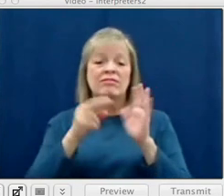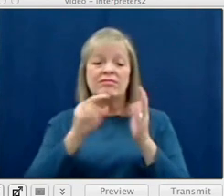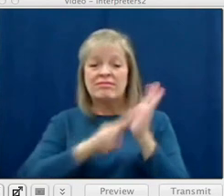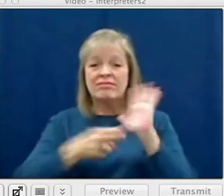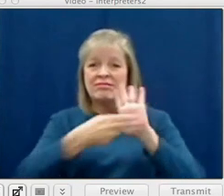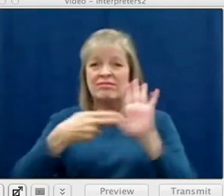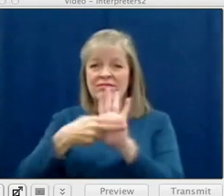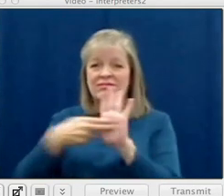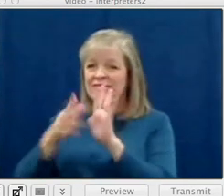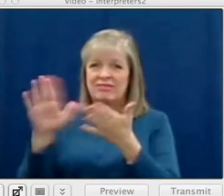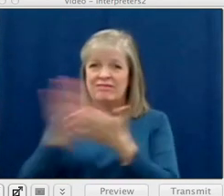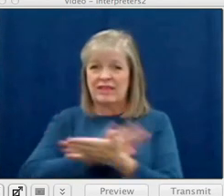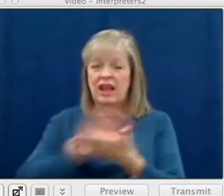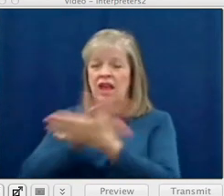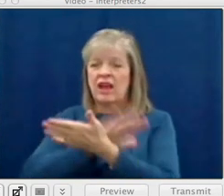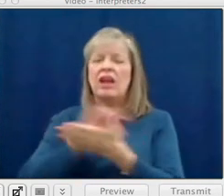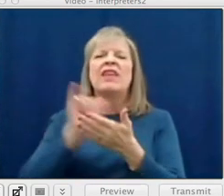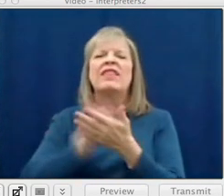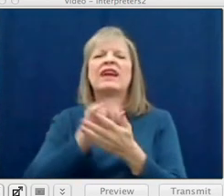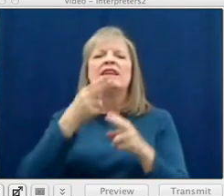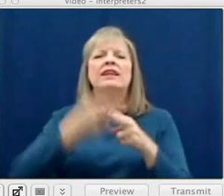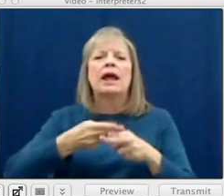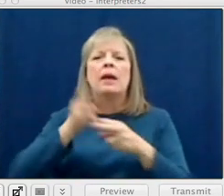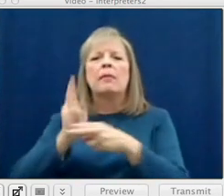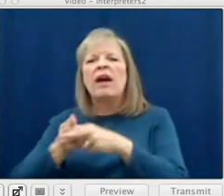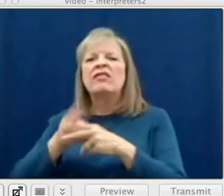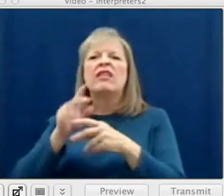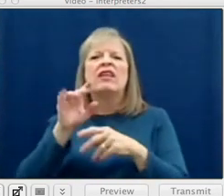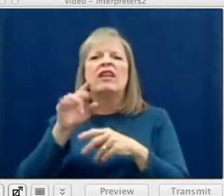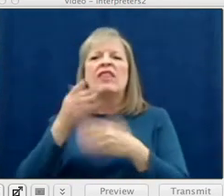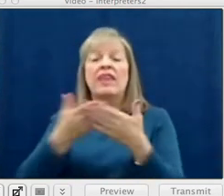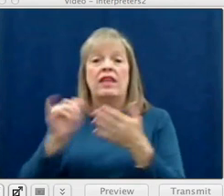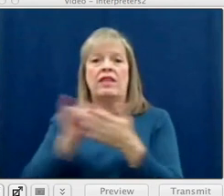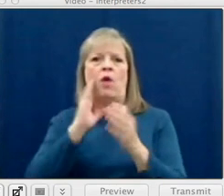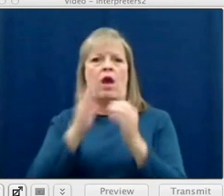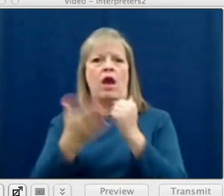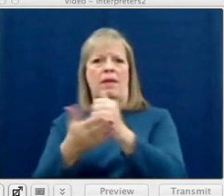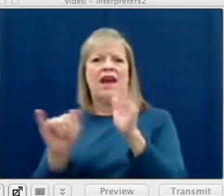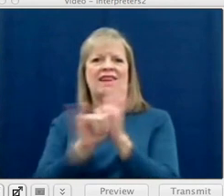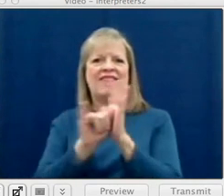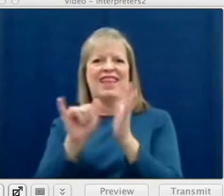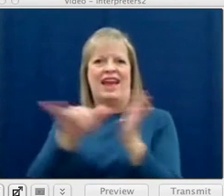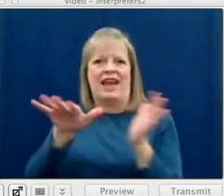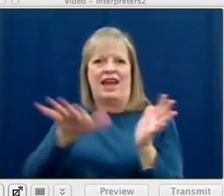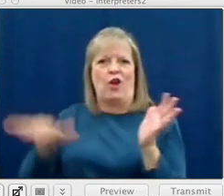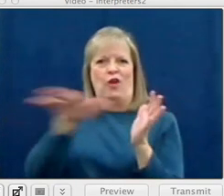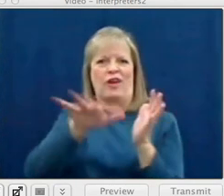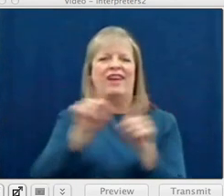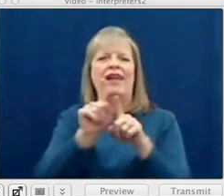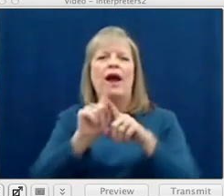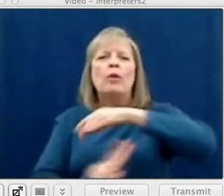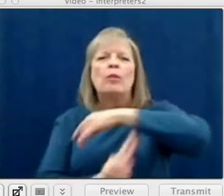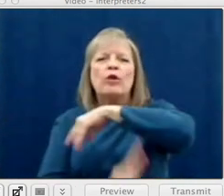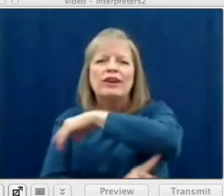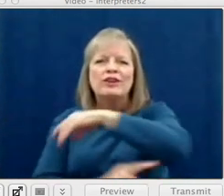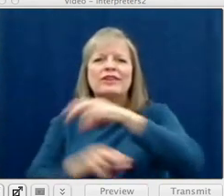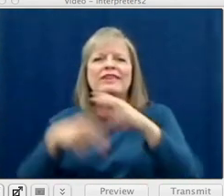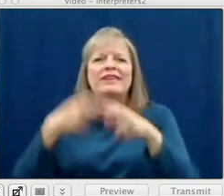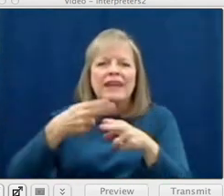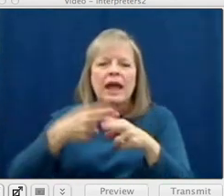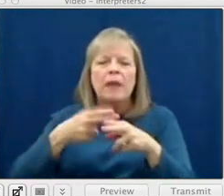is using specific names of bridges. And the second blacking out, the full